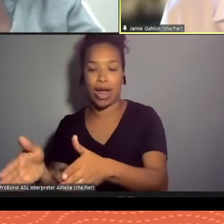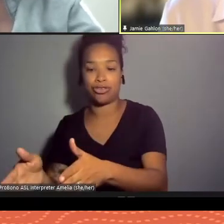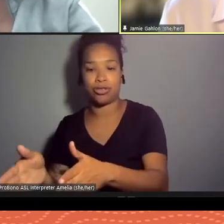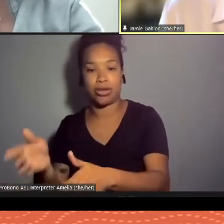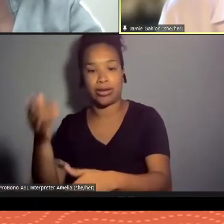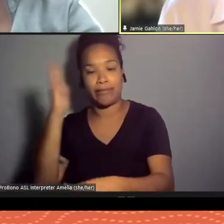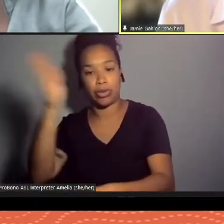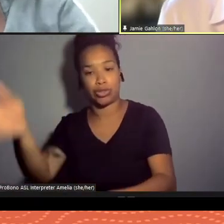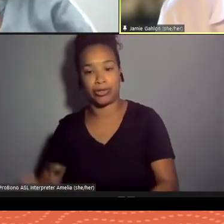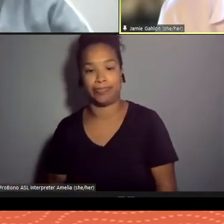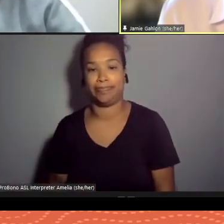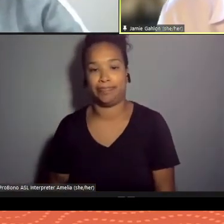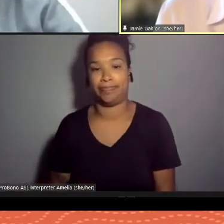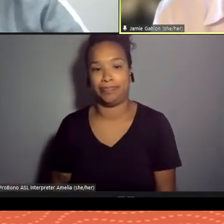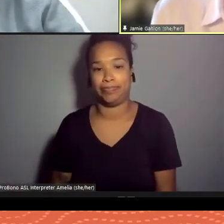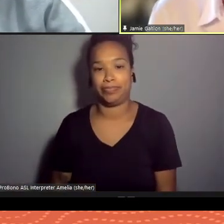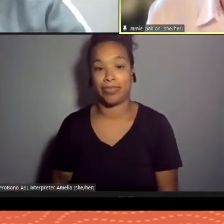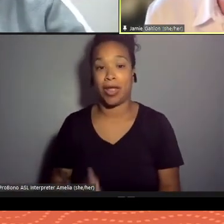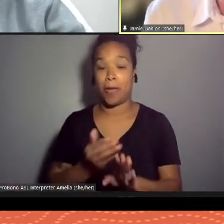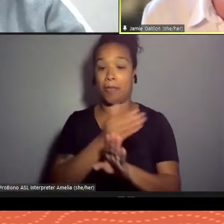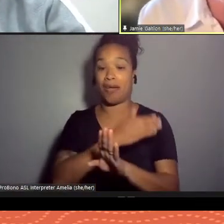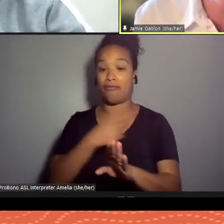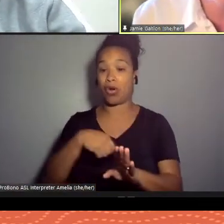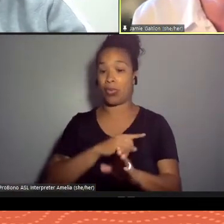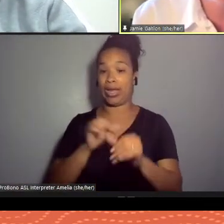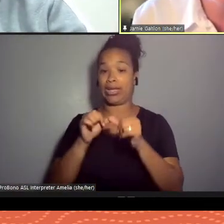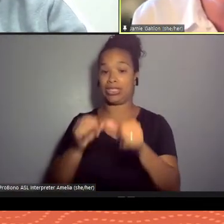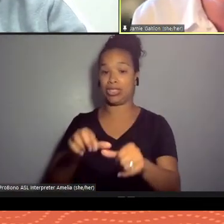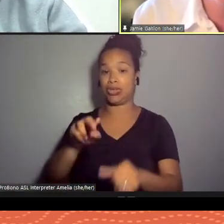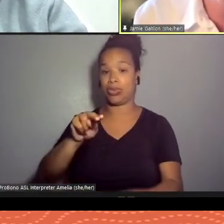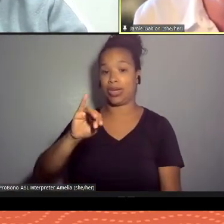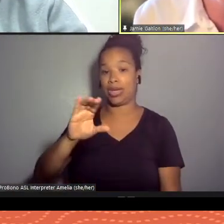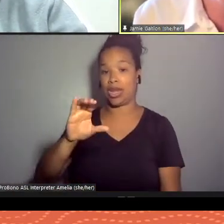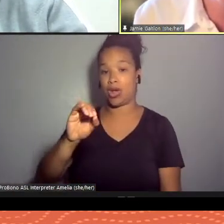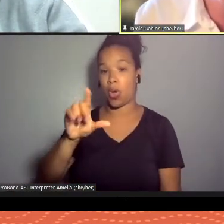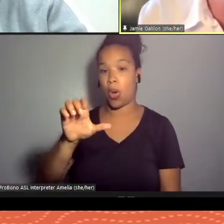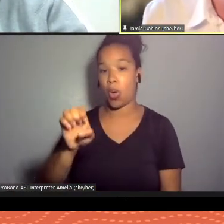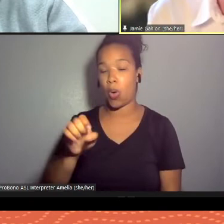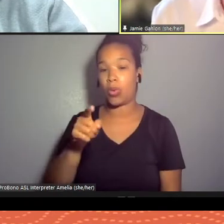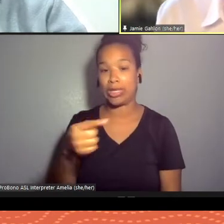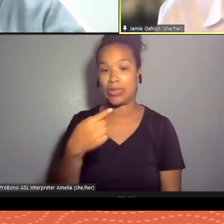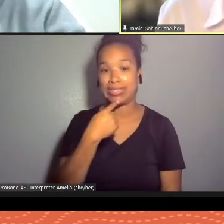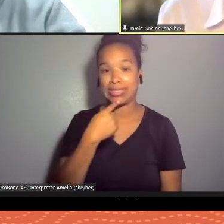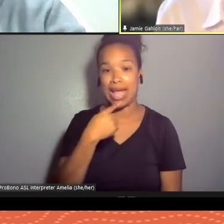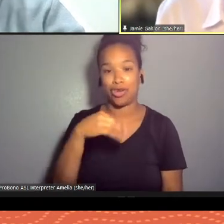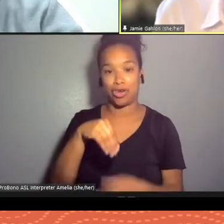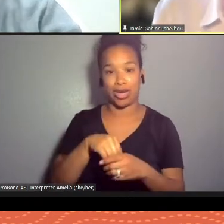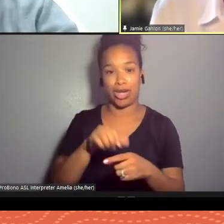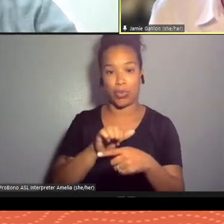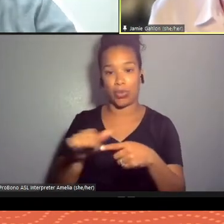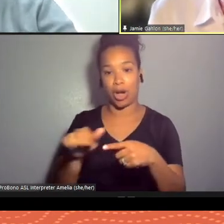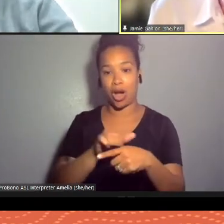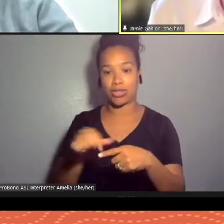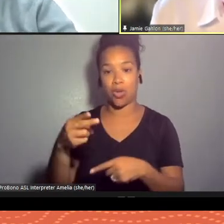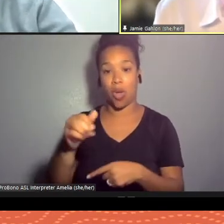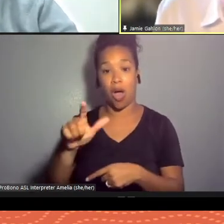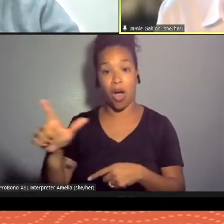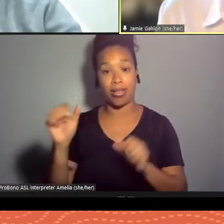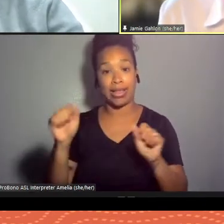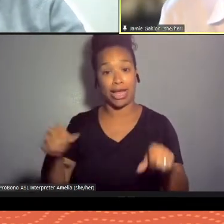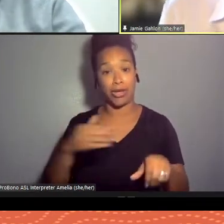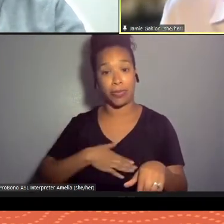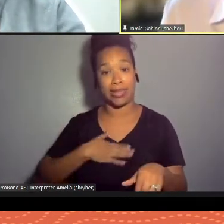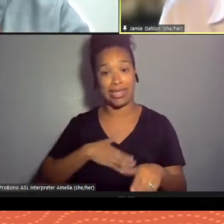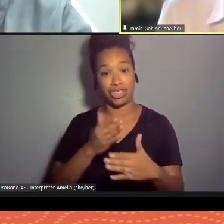So before we move on, Nicole, especially since you mentioned you're in a rehearsal hall, can you just share a few words